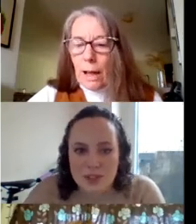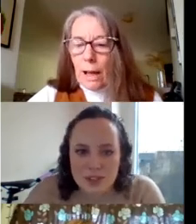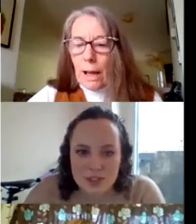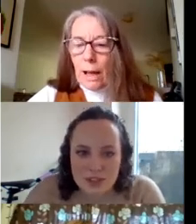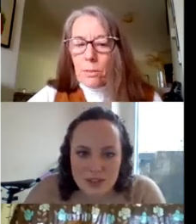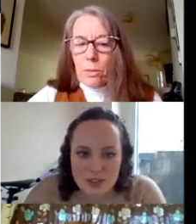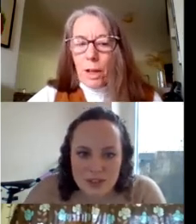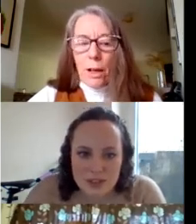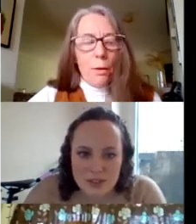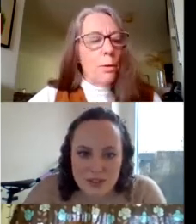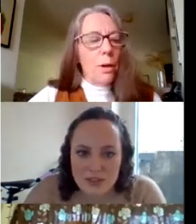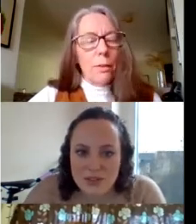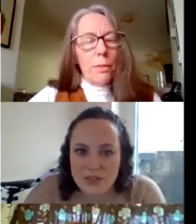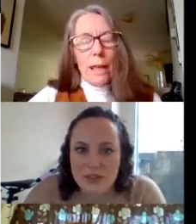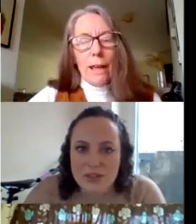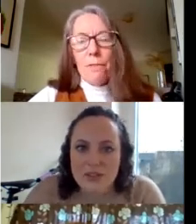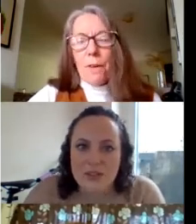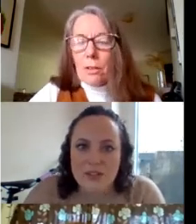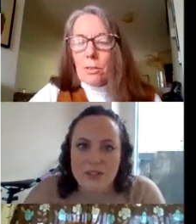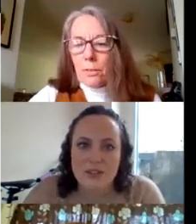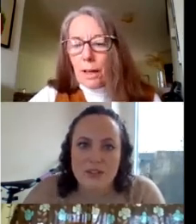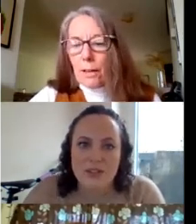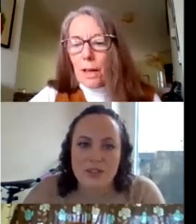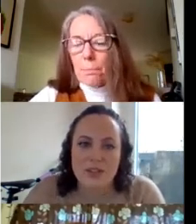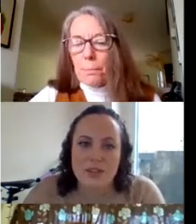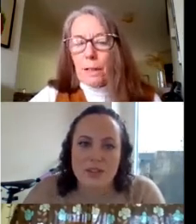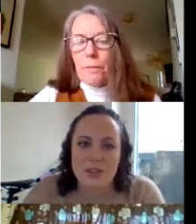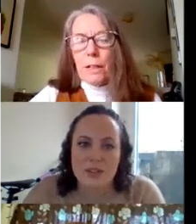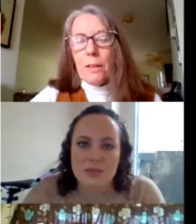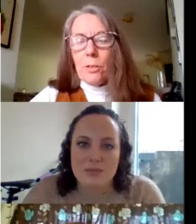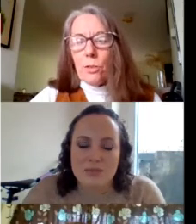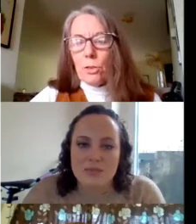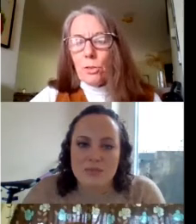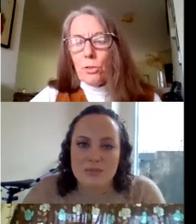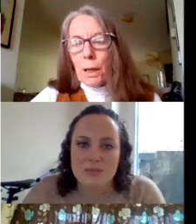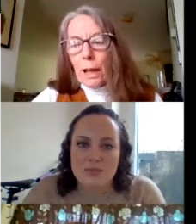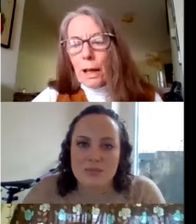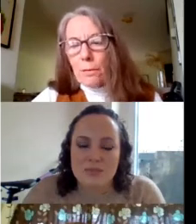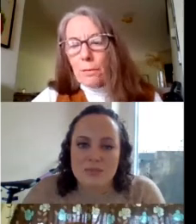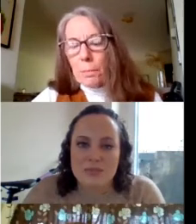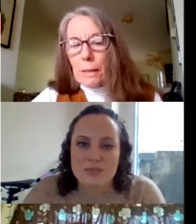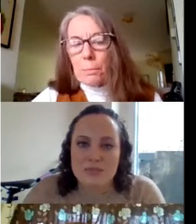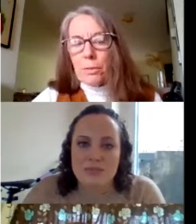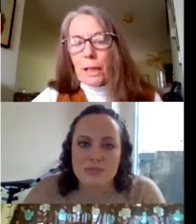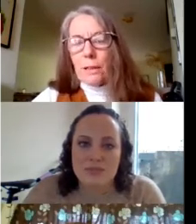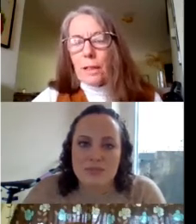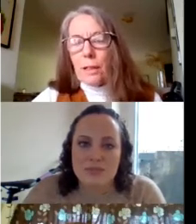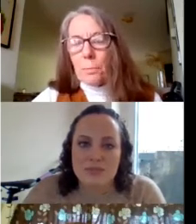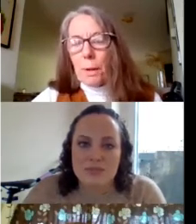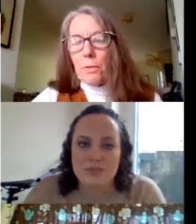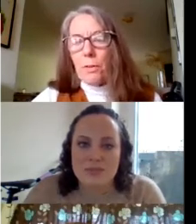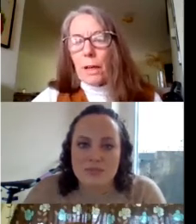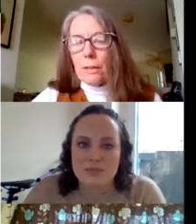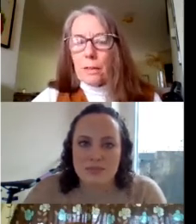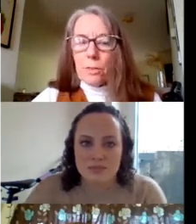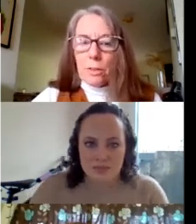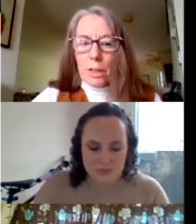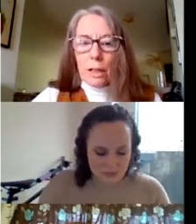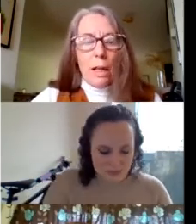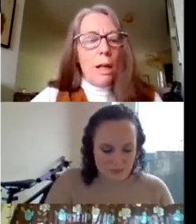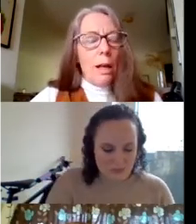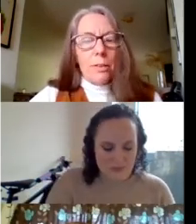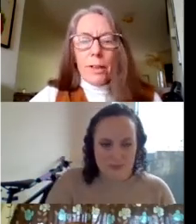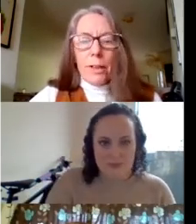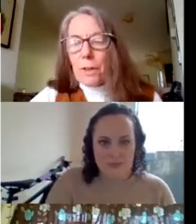and how the effect that living in the institution might have on people's ideas about their